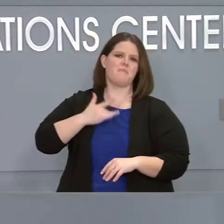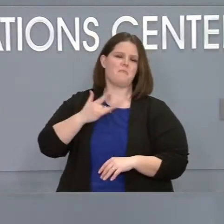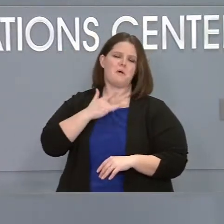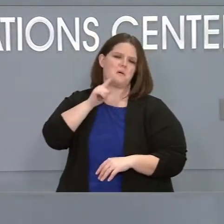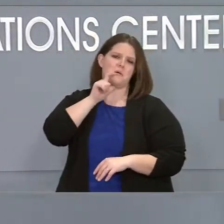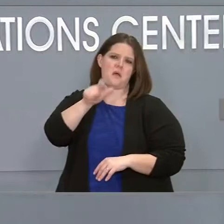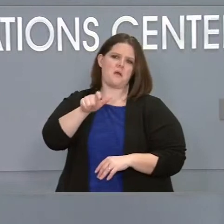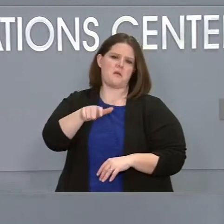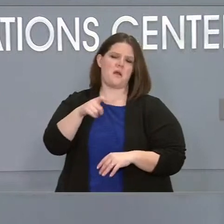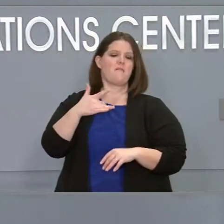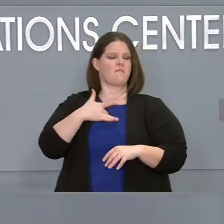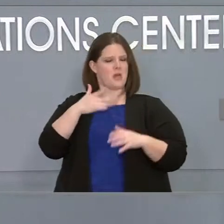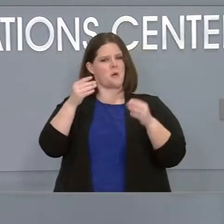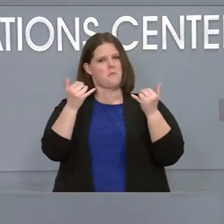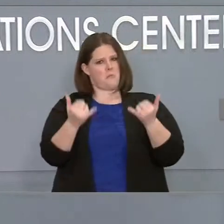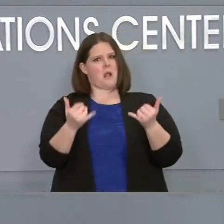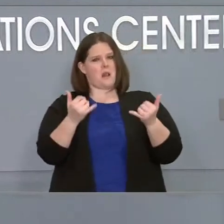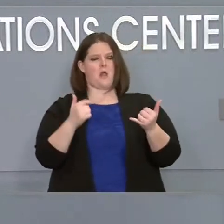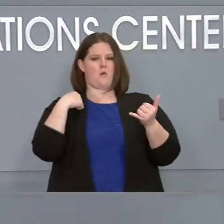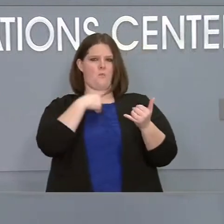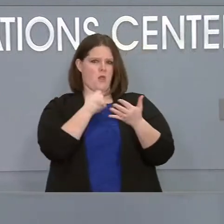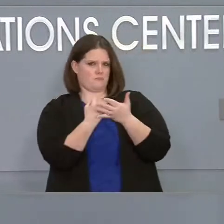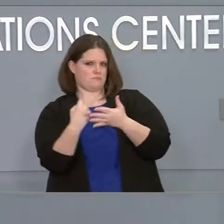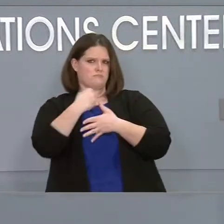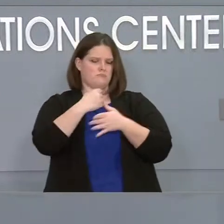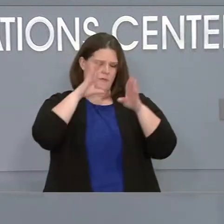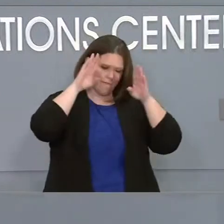on vaccinations. Thanks.